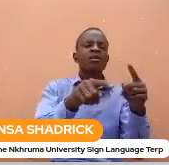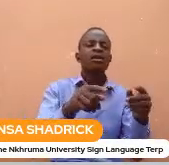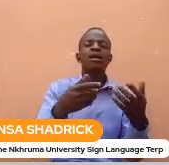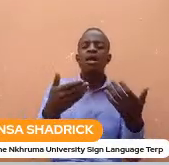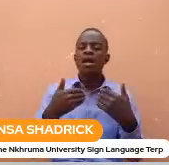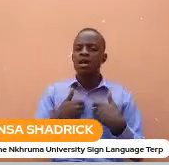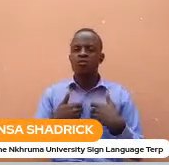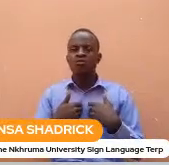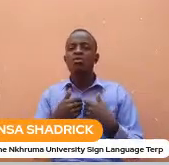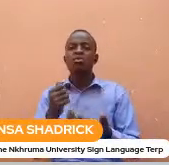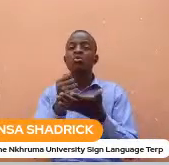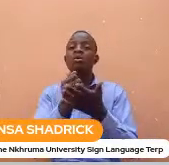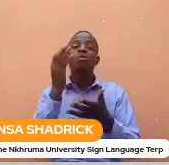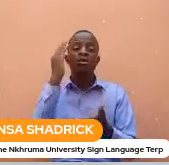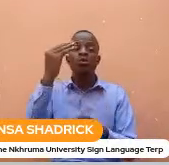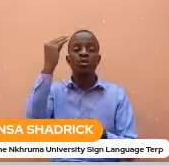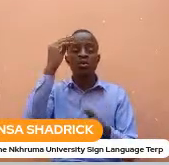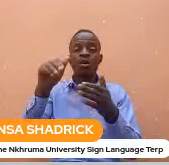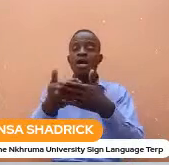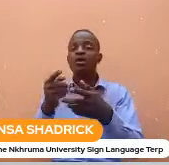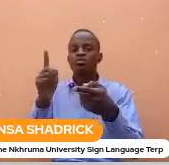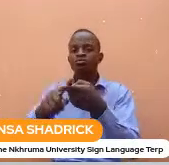activities. And contraceptives